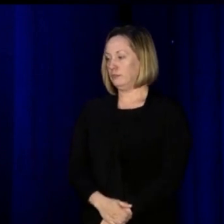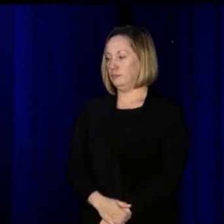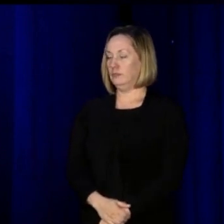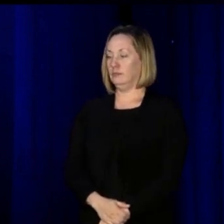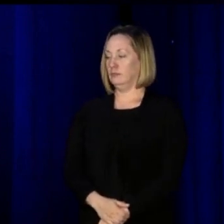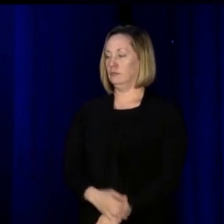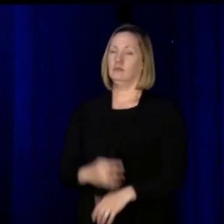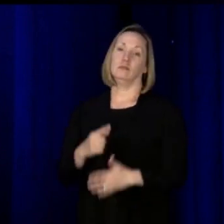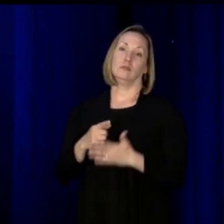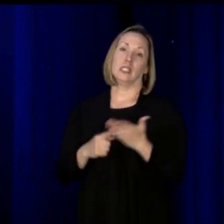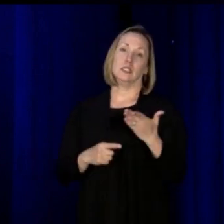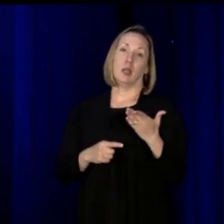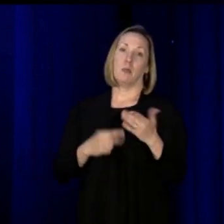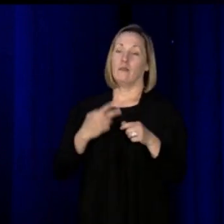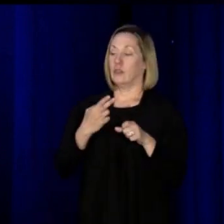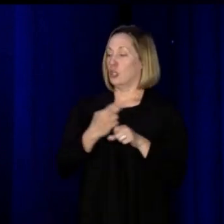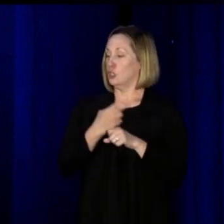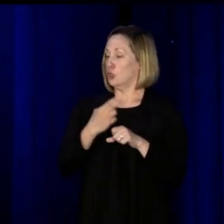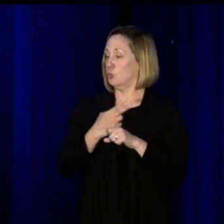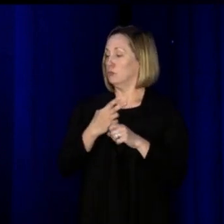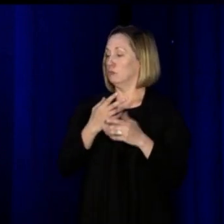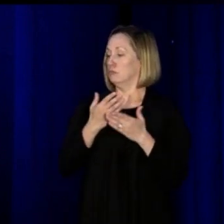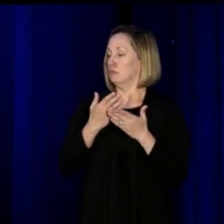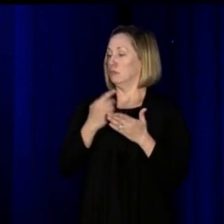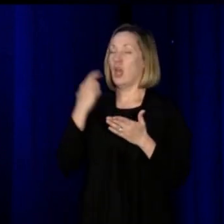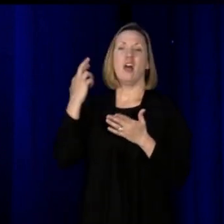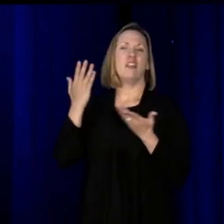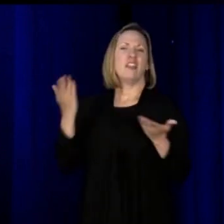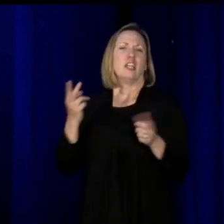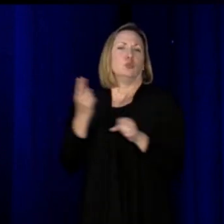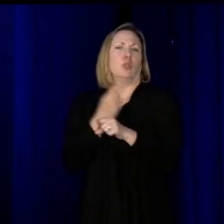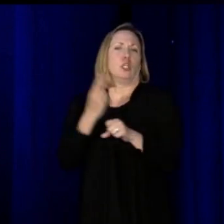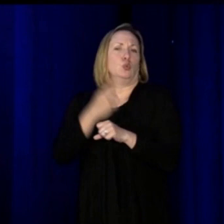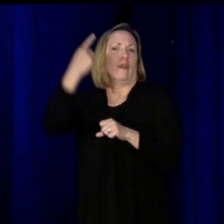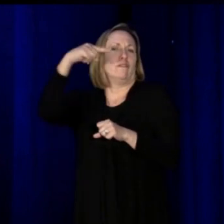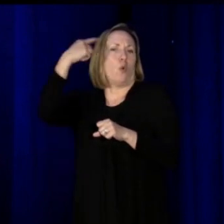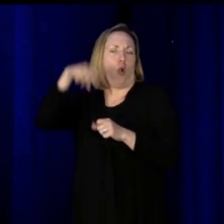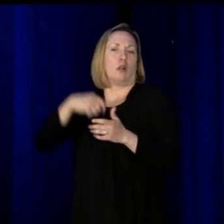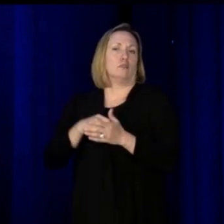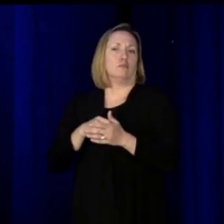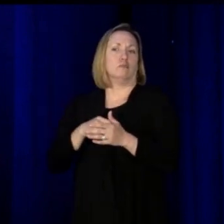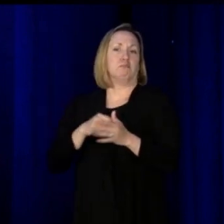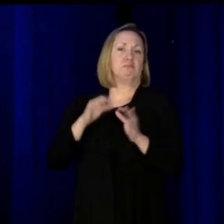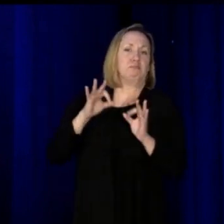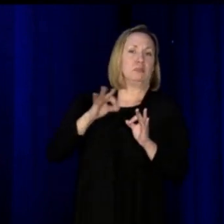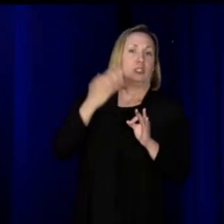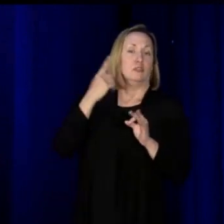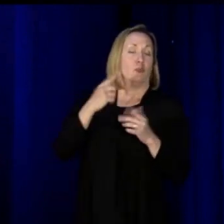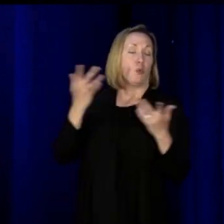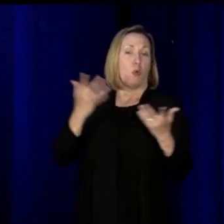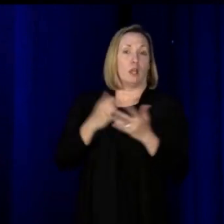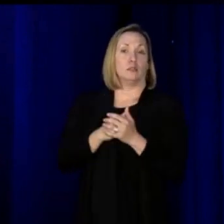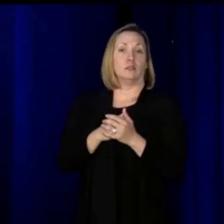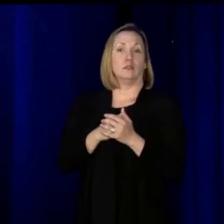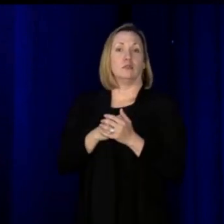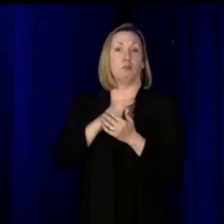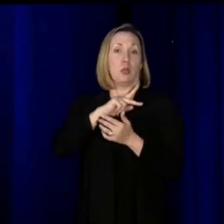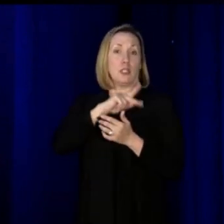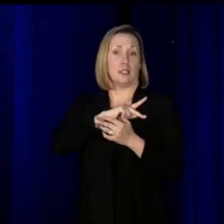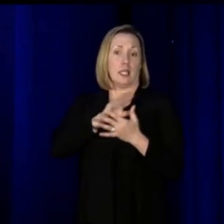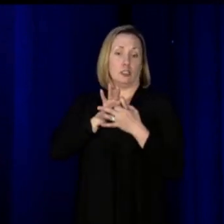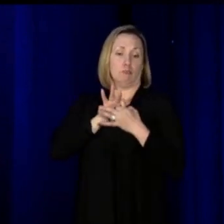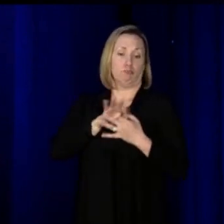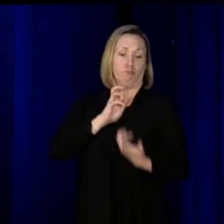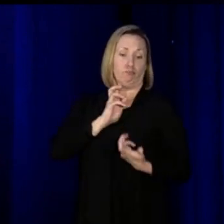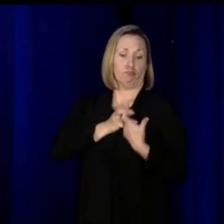Some of the use cases that we can implement using the edge, or that the edge is ideal for, are personalization.